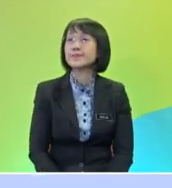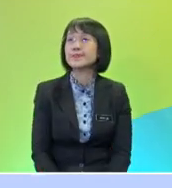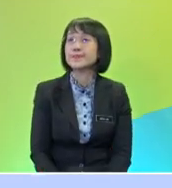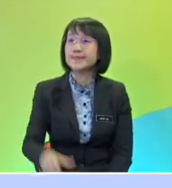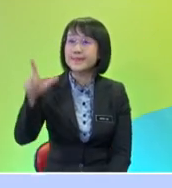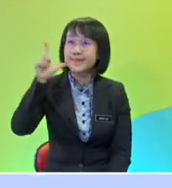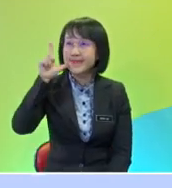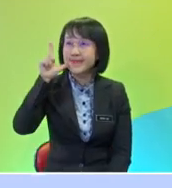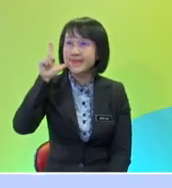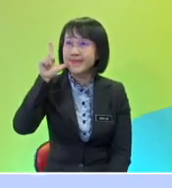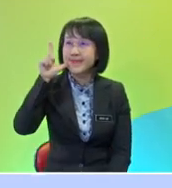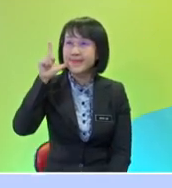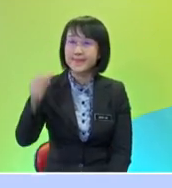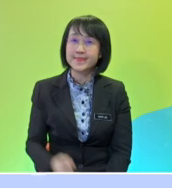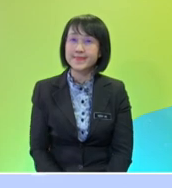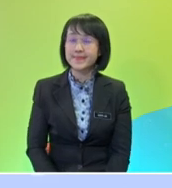Lara. Yes, Lara.